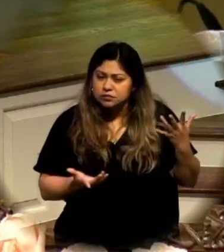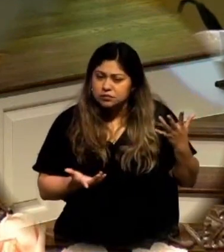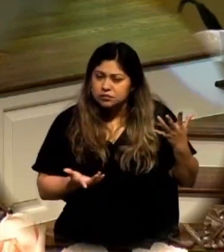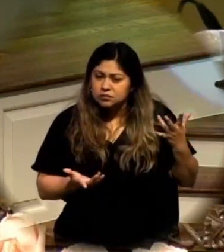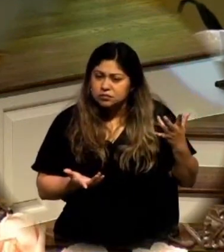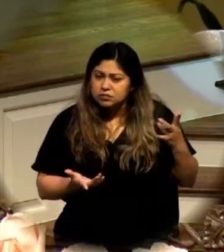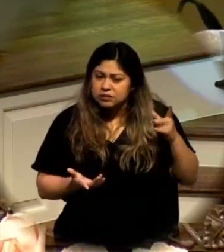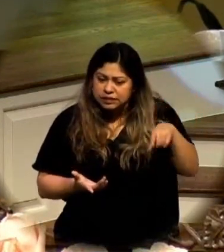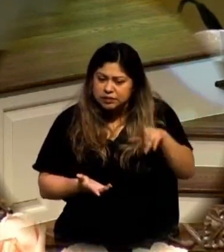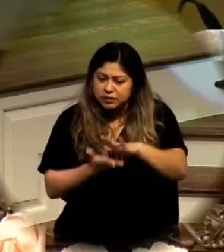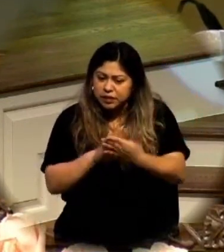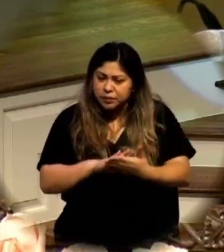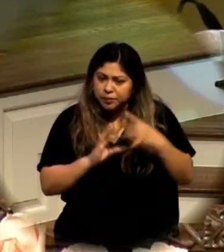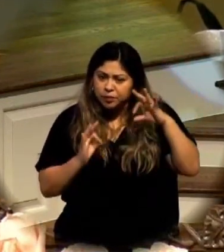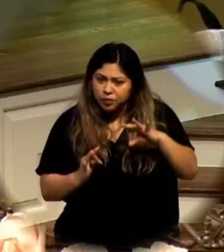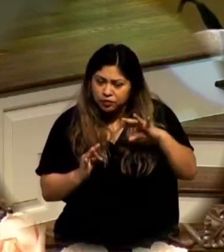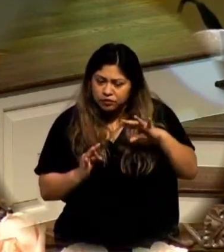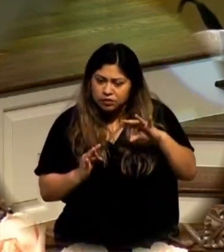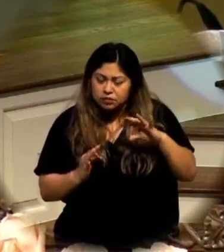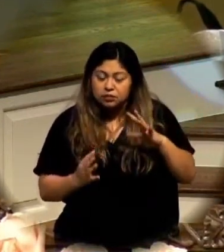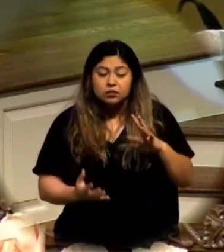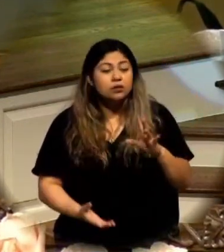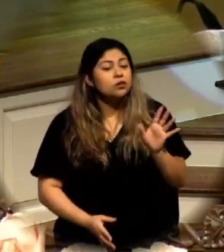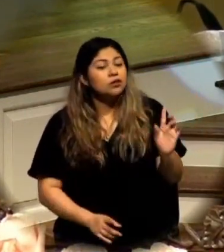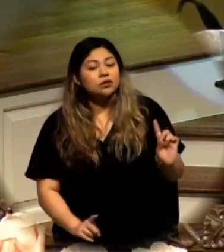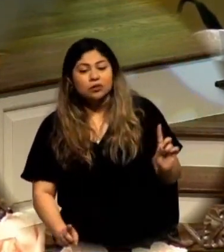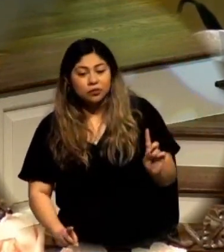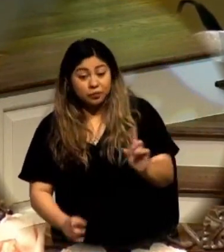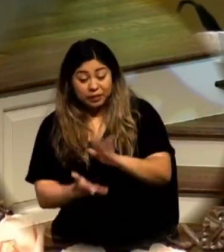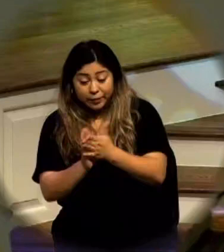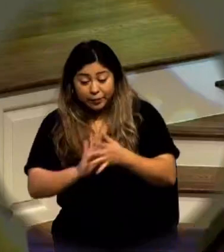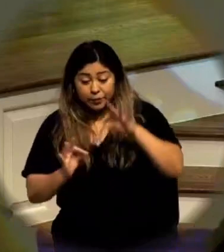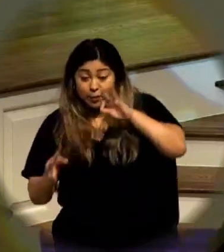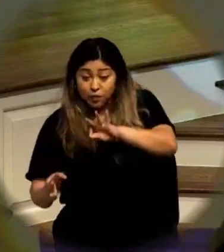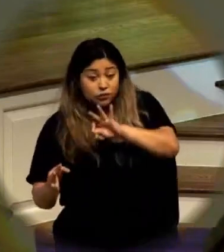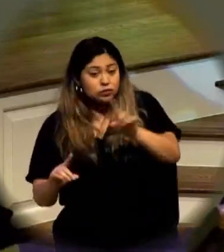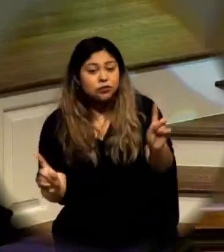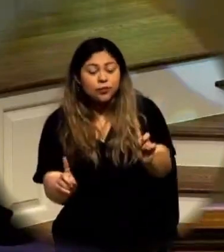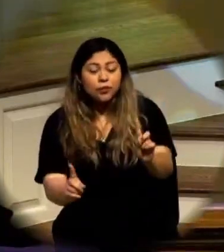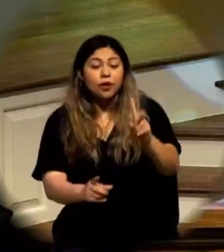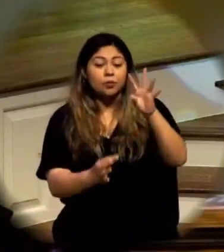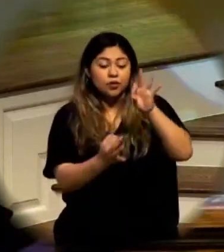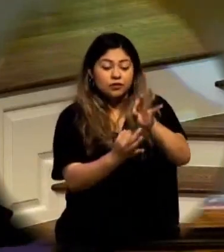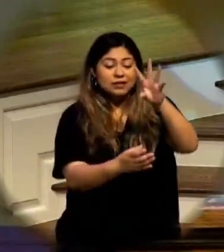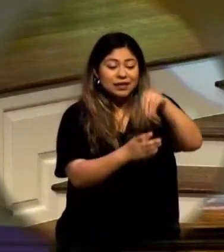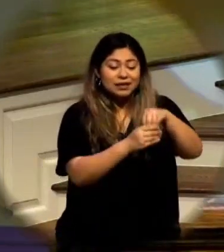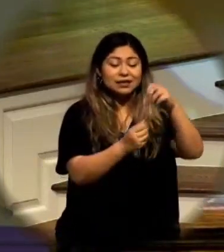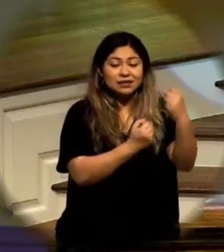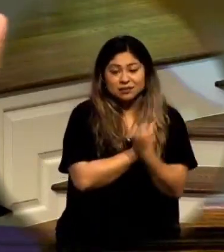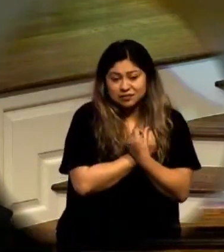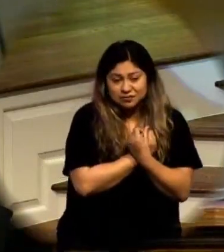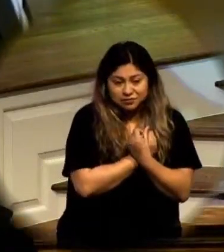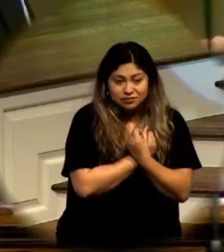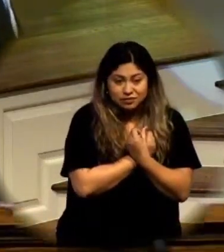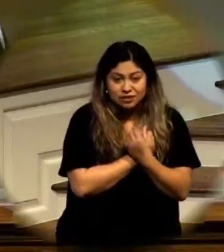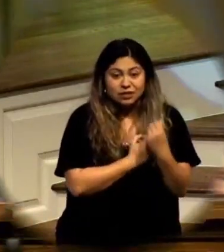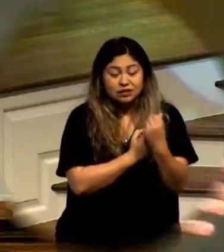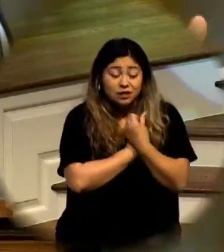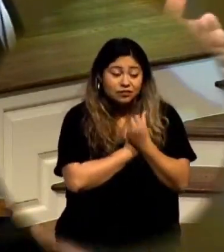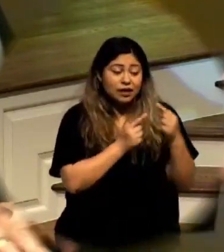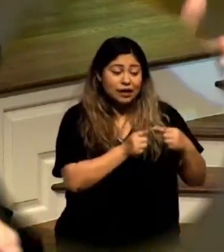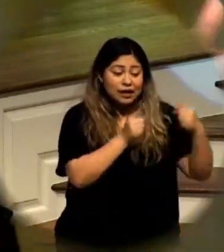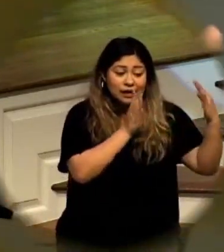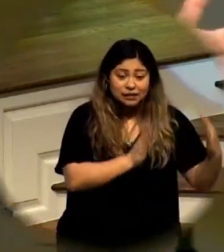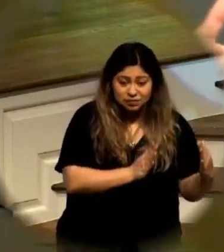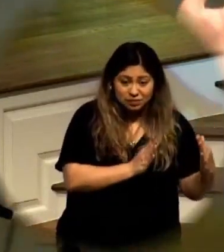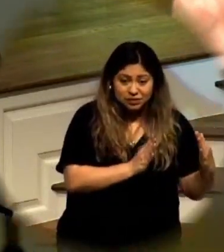be perfect in love. We are to love our enemies. We are to pray for those who persecute us. We are to be perfect in love